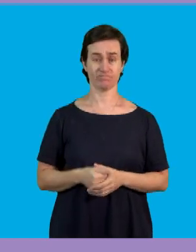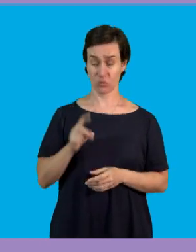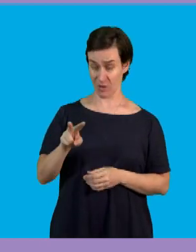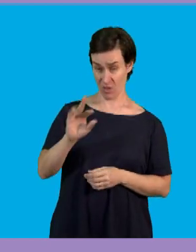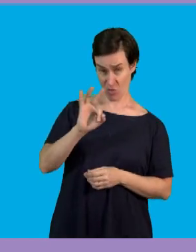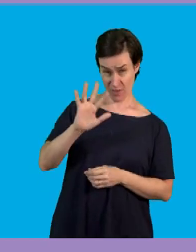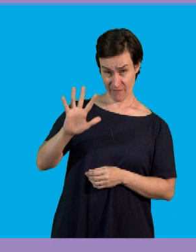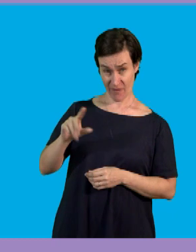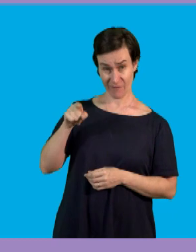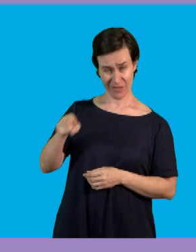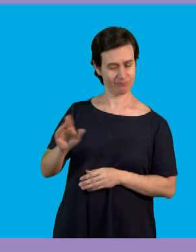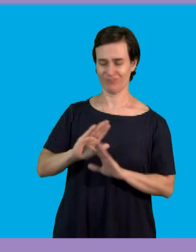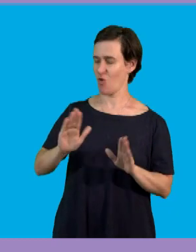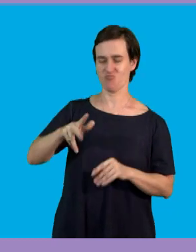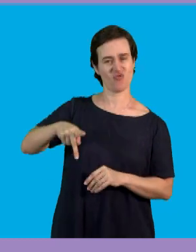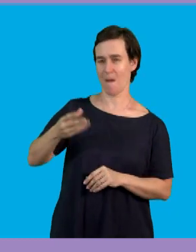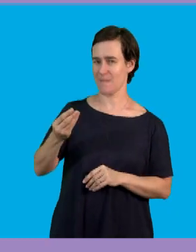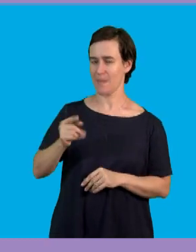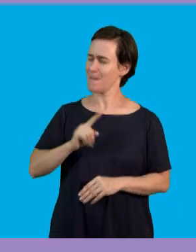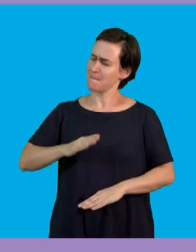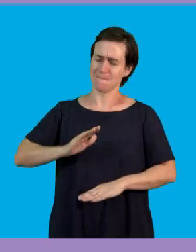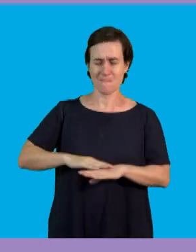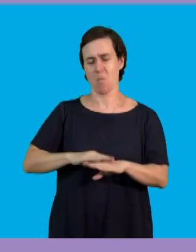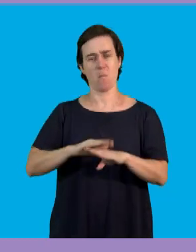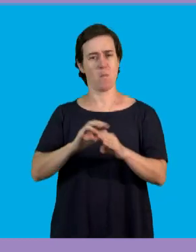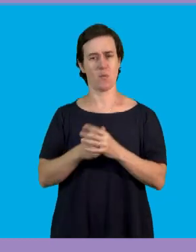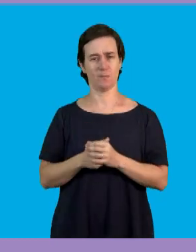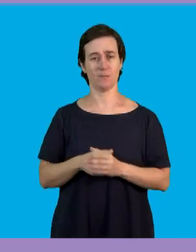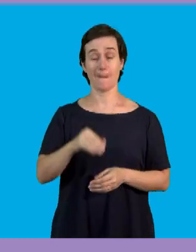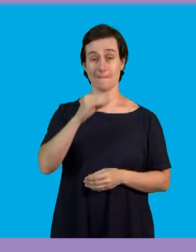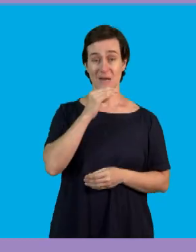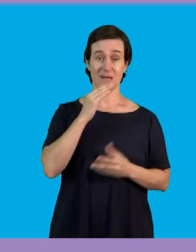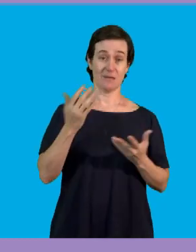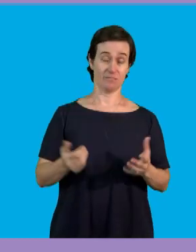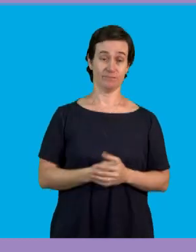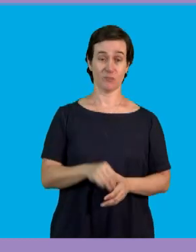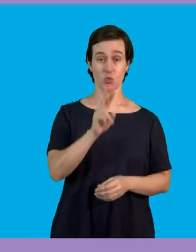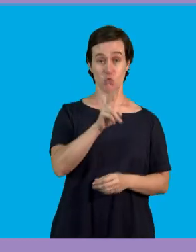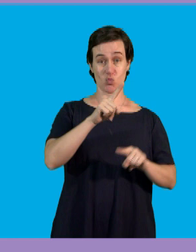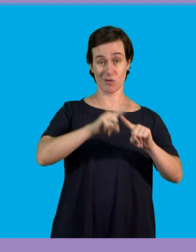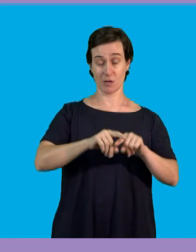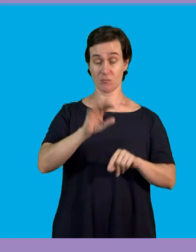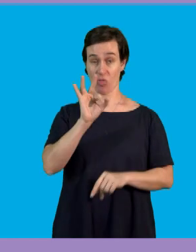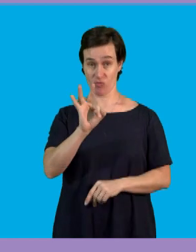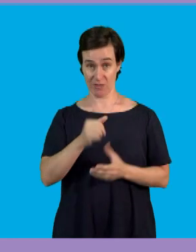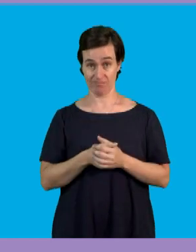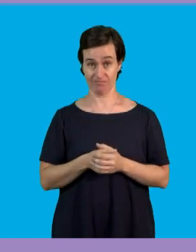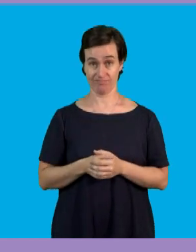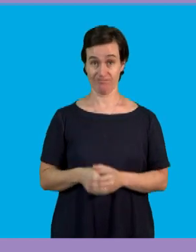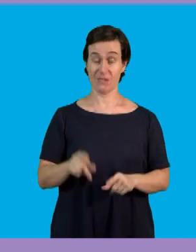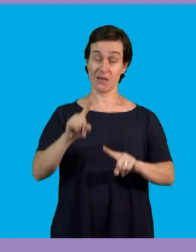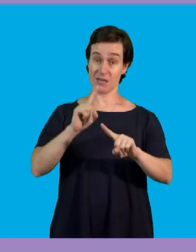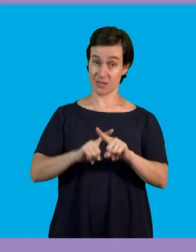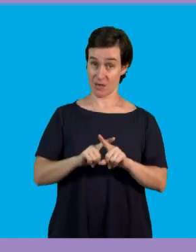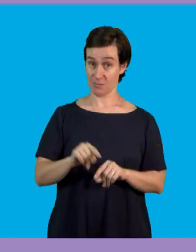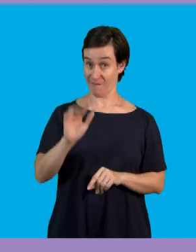look at 35, it is also not a prime number. So that is going to be 2 multiplied by 3